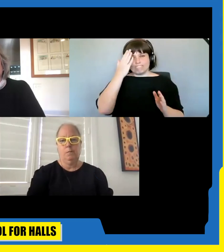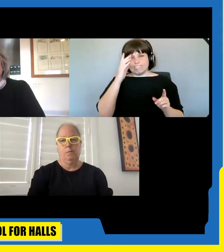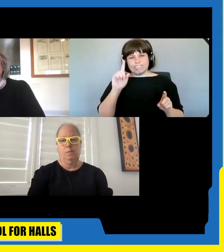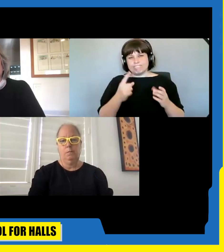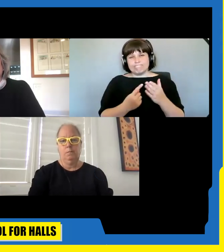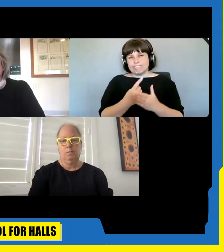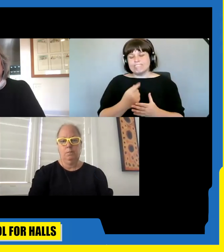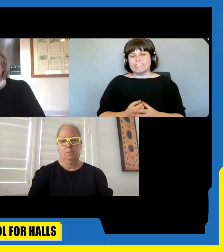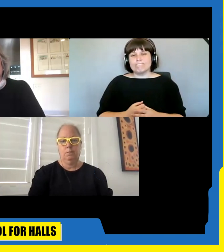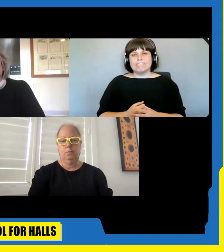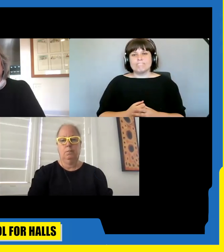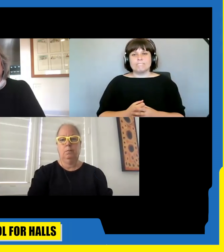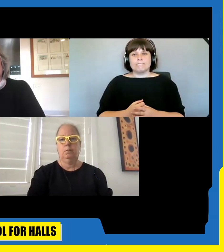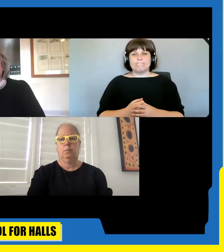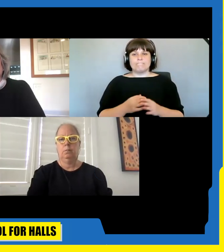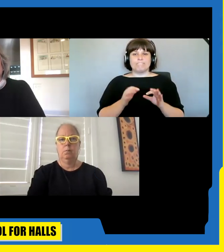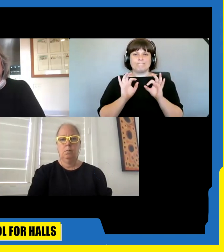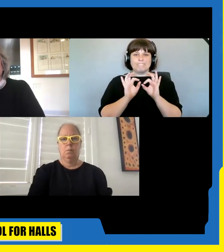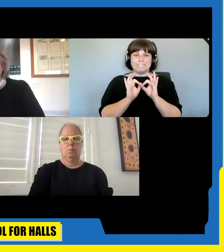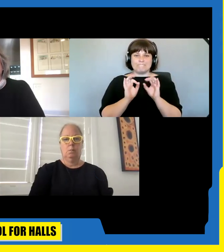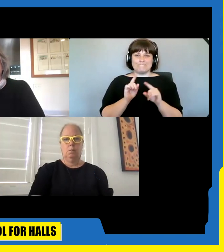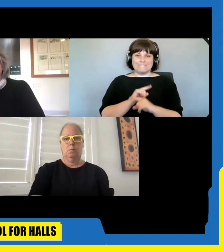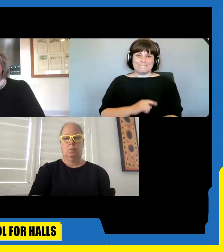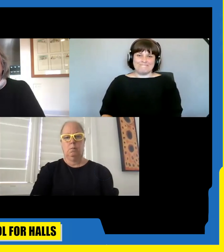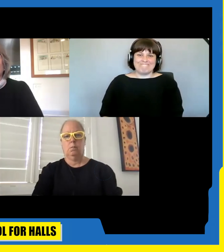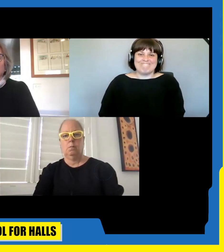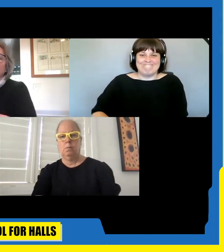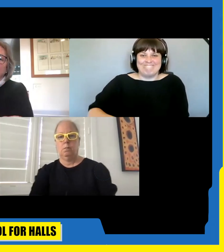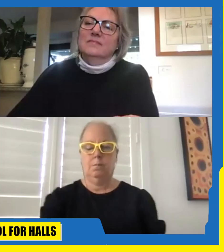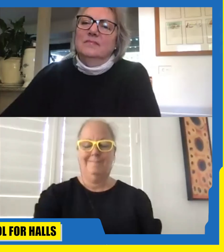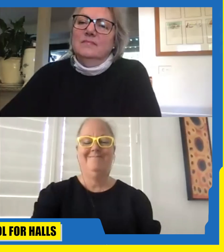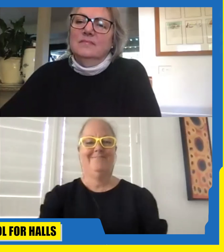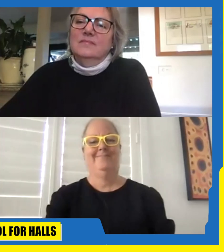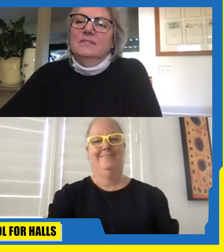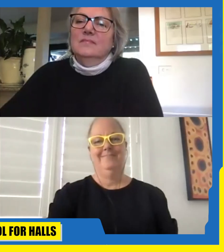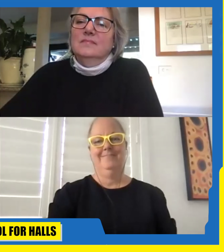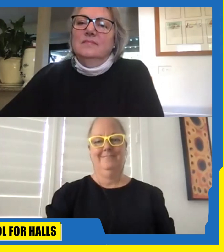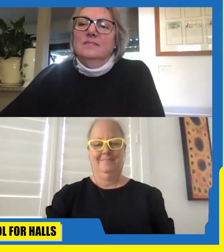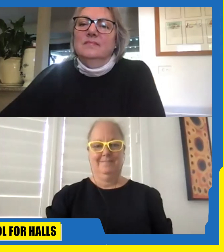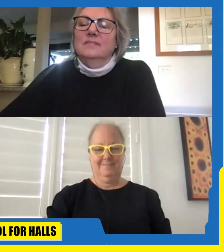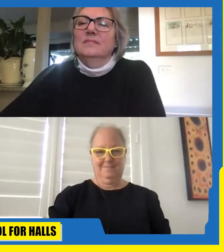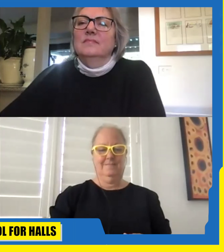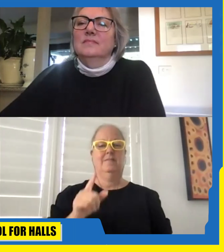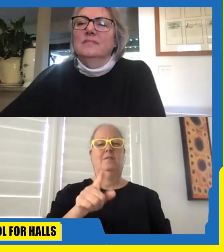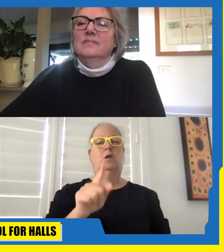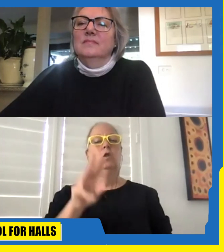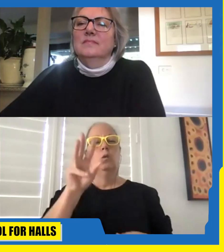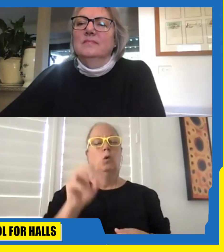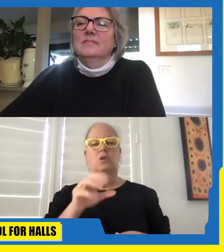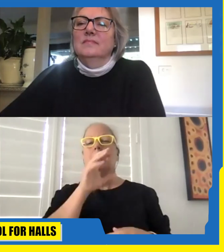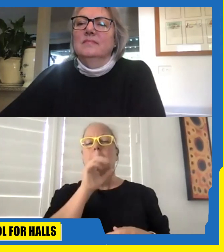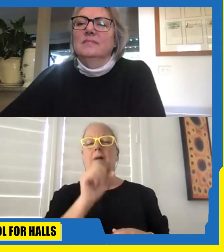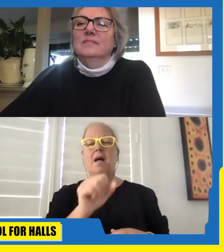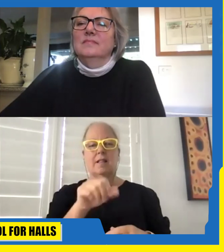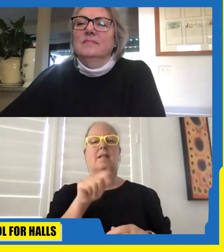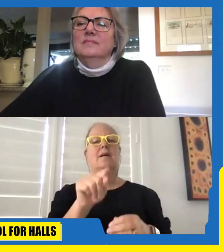Yeah, and we have been, I would have been approached by the Welsh Male Choir to come and